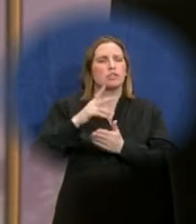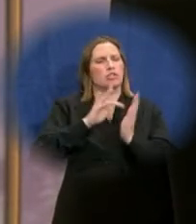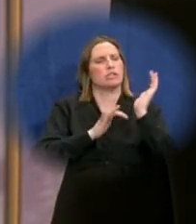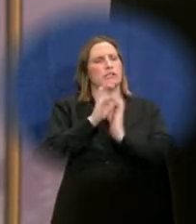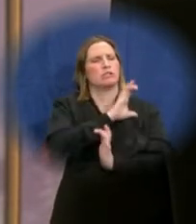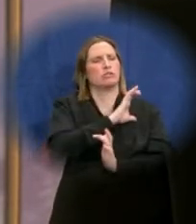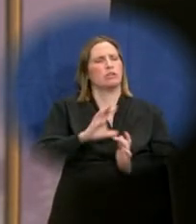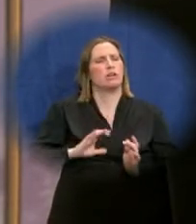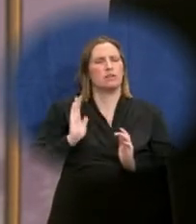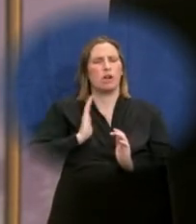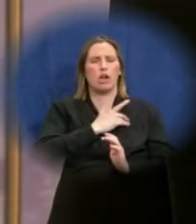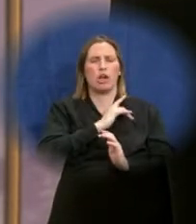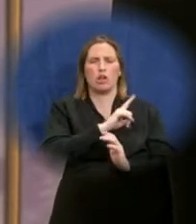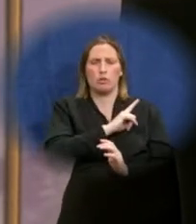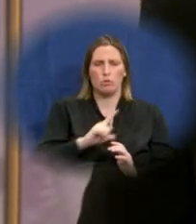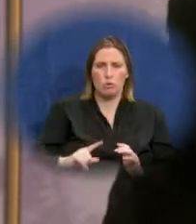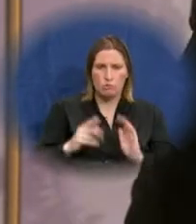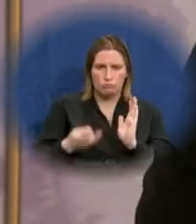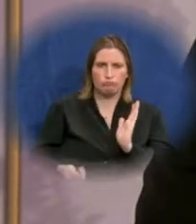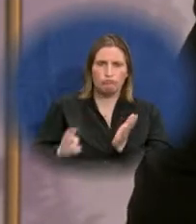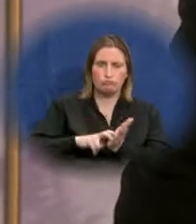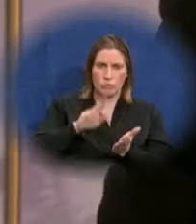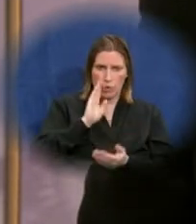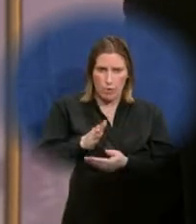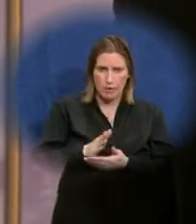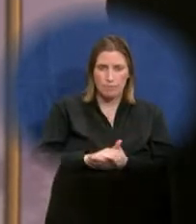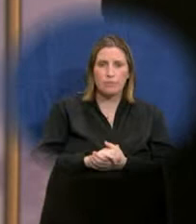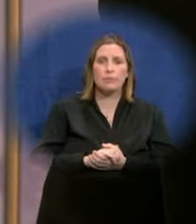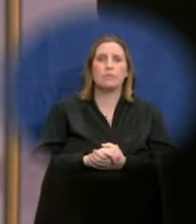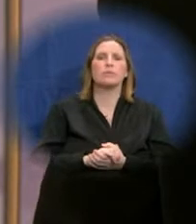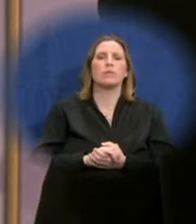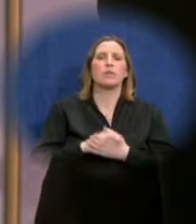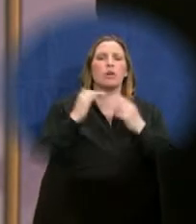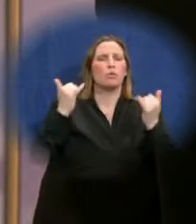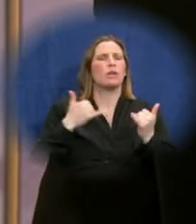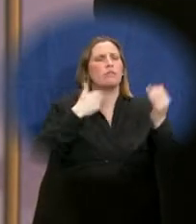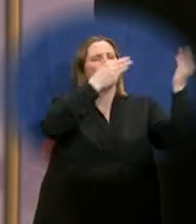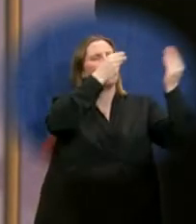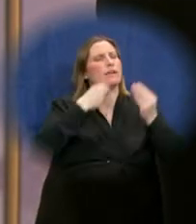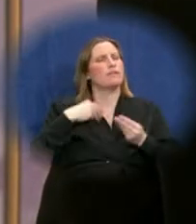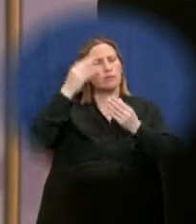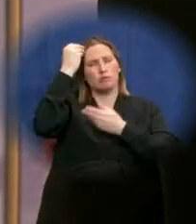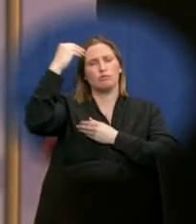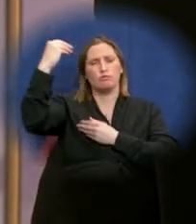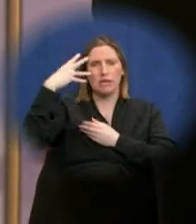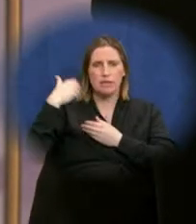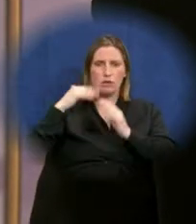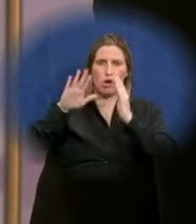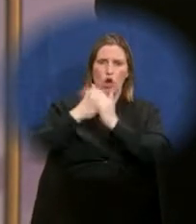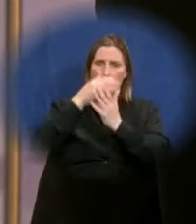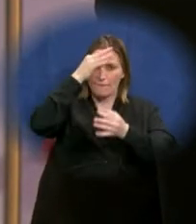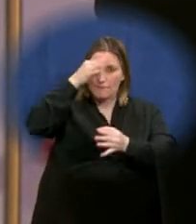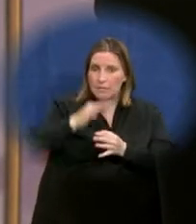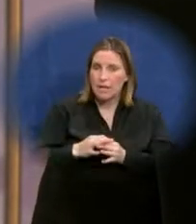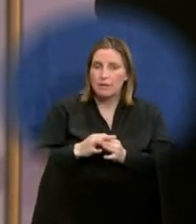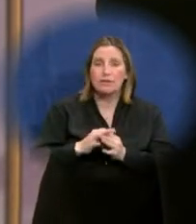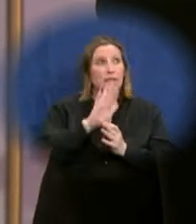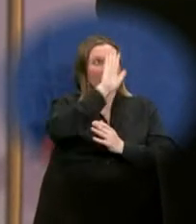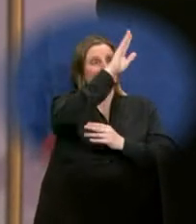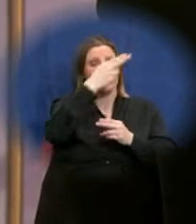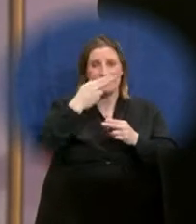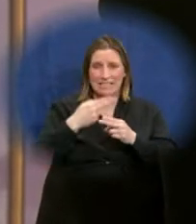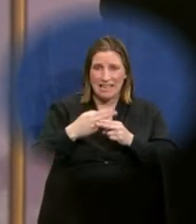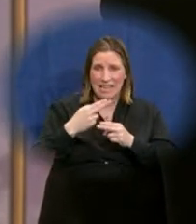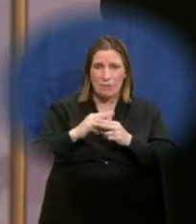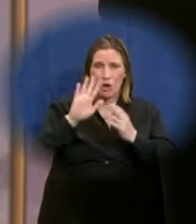our Lord. Through him we have received the grace of apostleship to bring about the obedience of faith, for the sake of his name